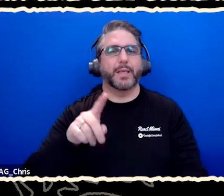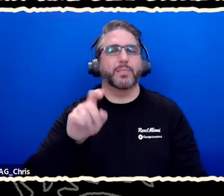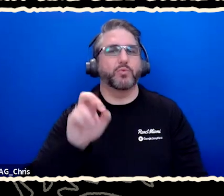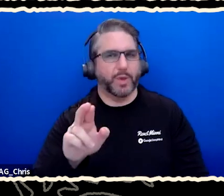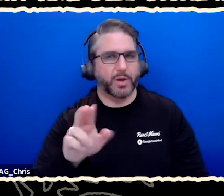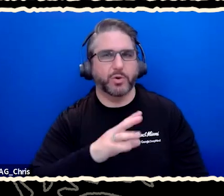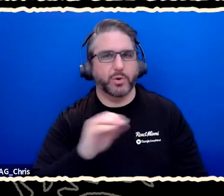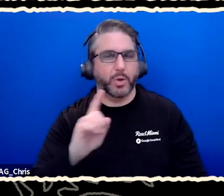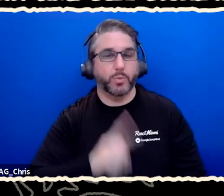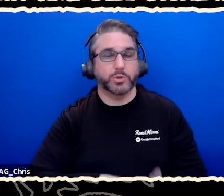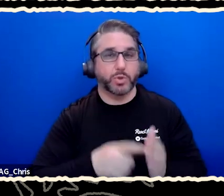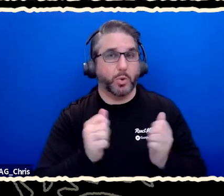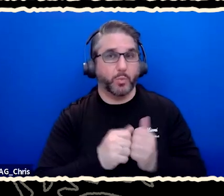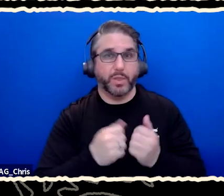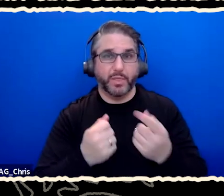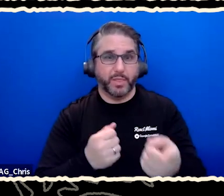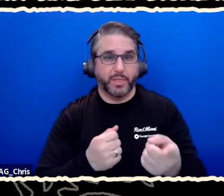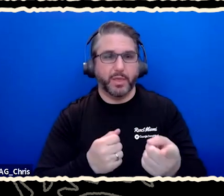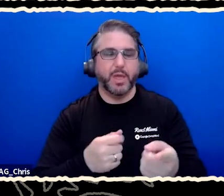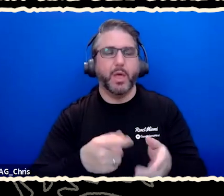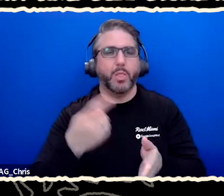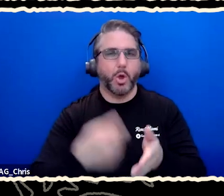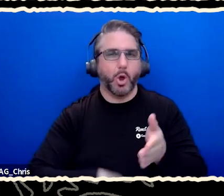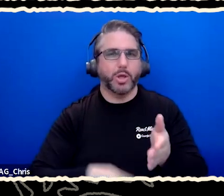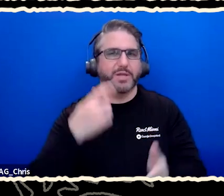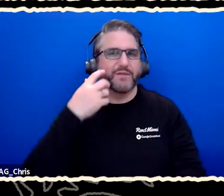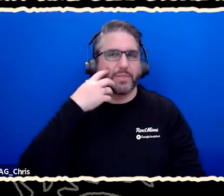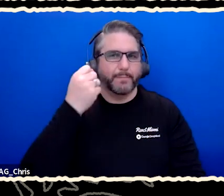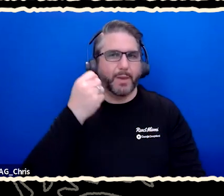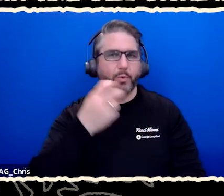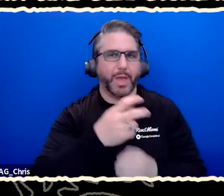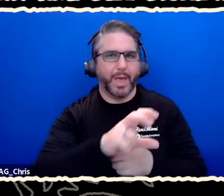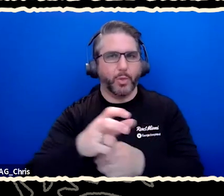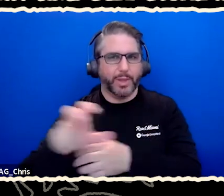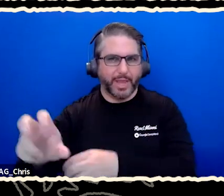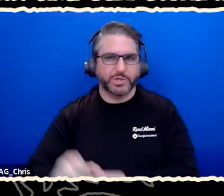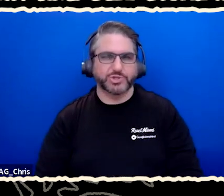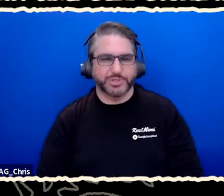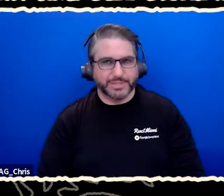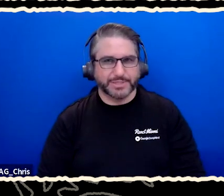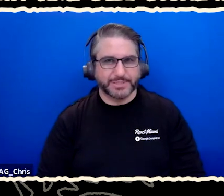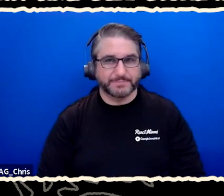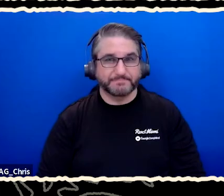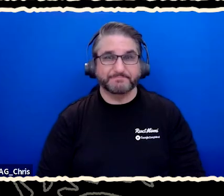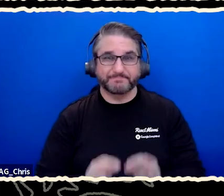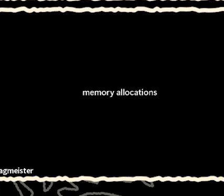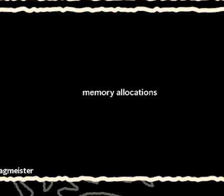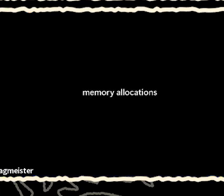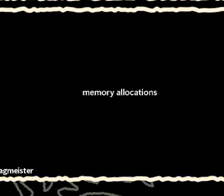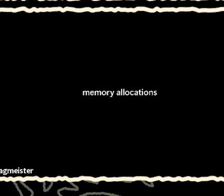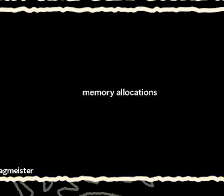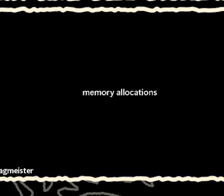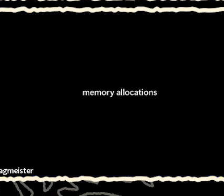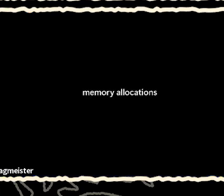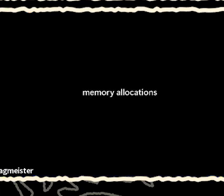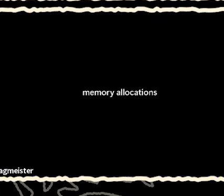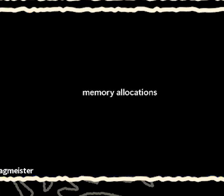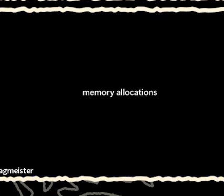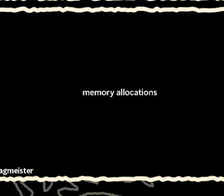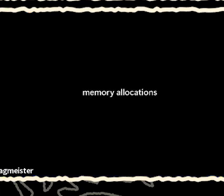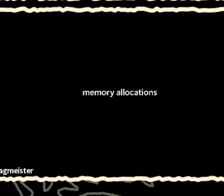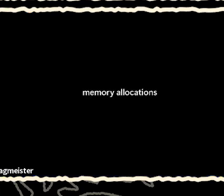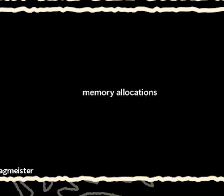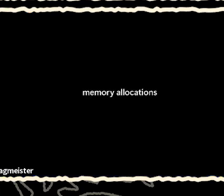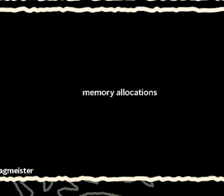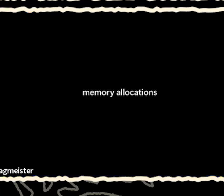let's start with the cost of memory allocations. And by the way, this section is useful whether you use